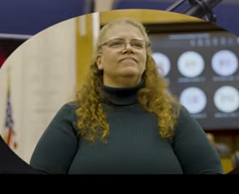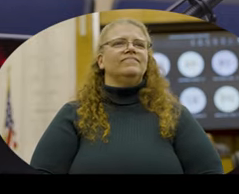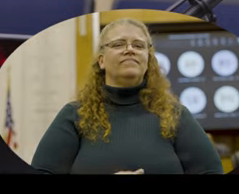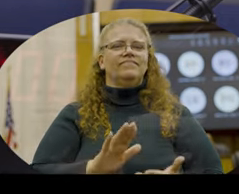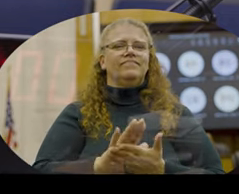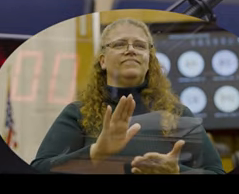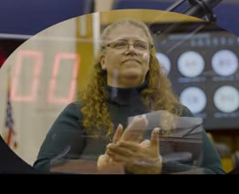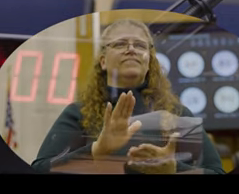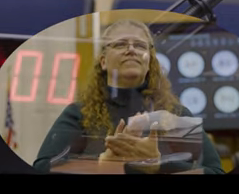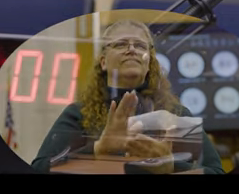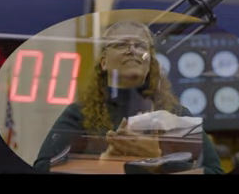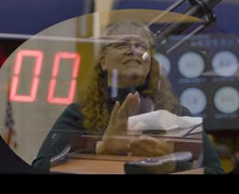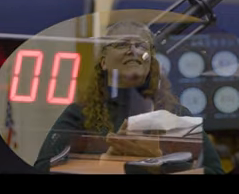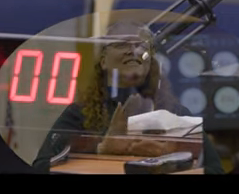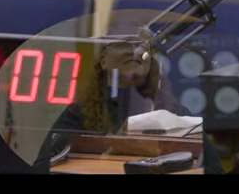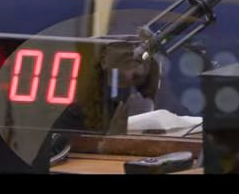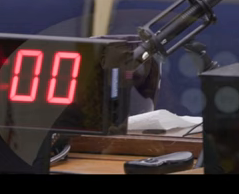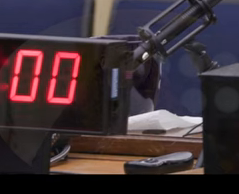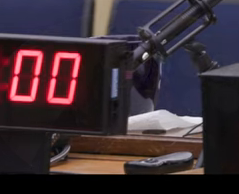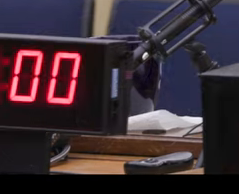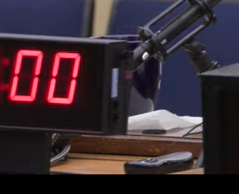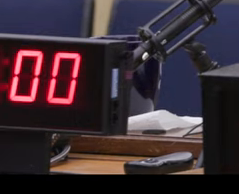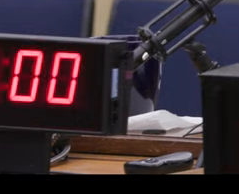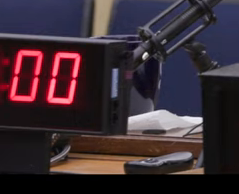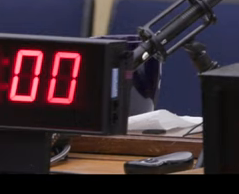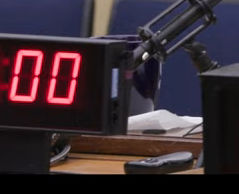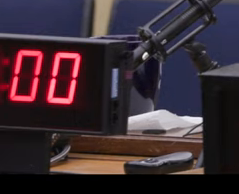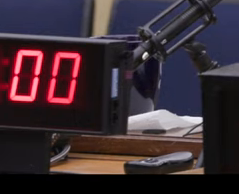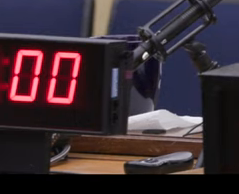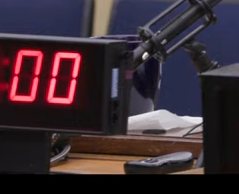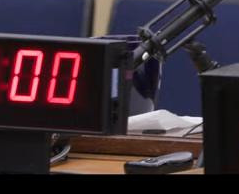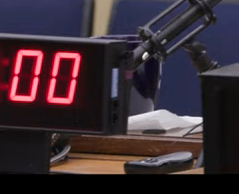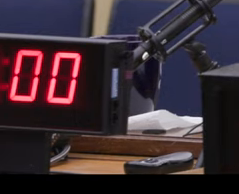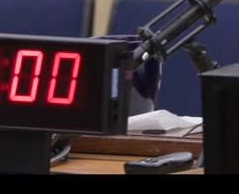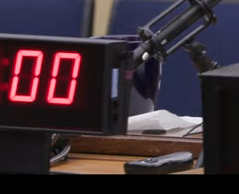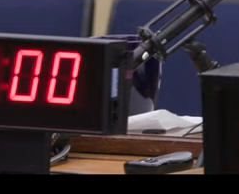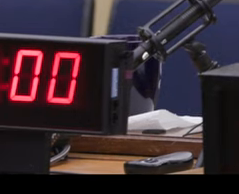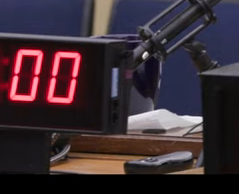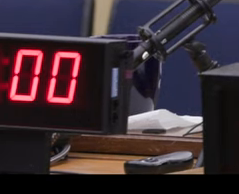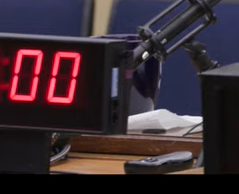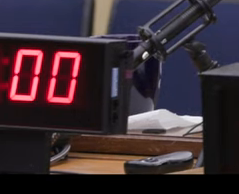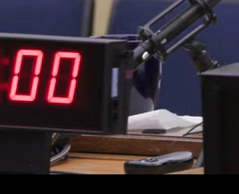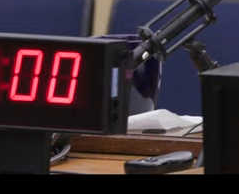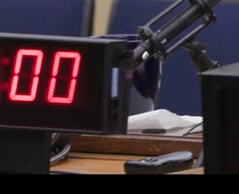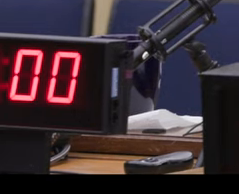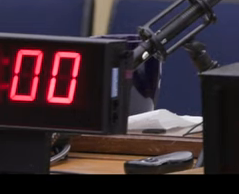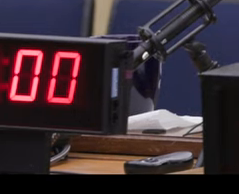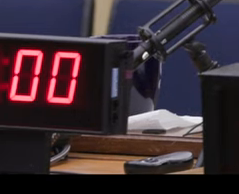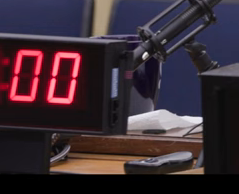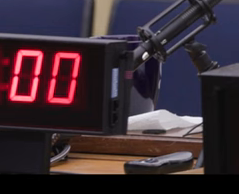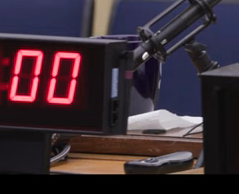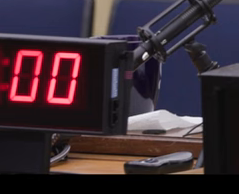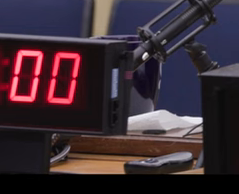an attractive place to live, work, and play. Like you, I'm proud of this city. I love